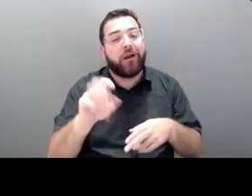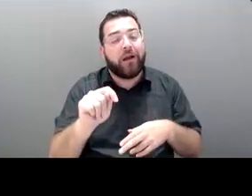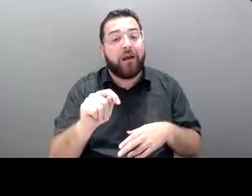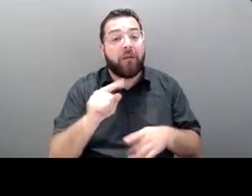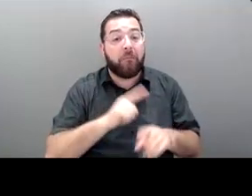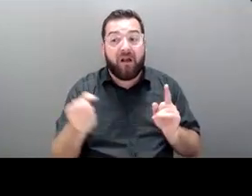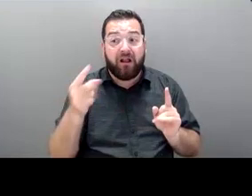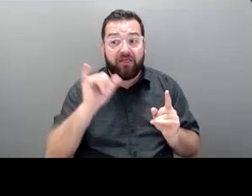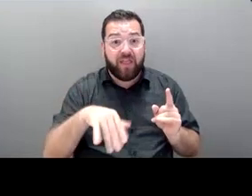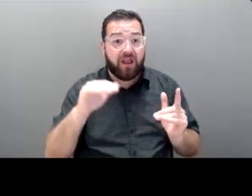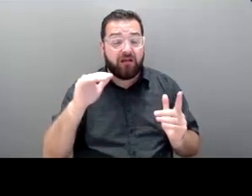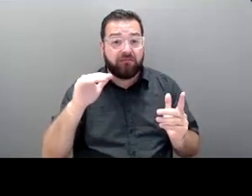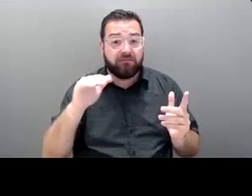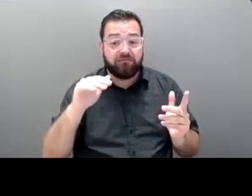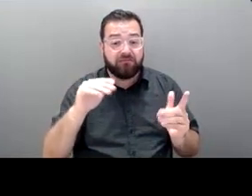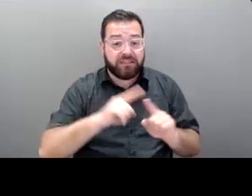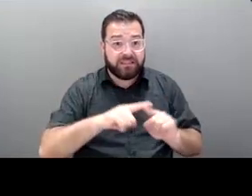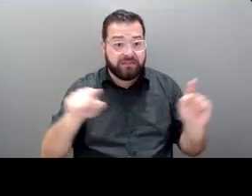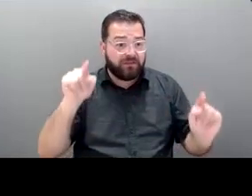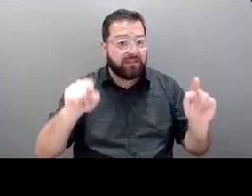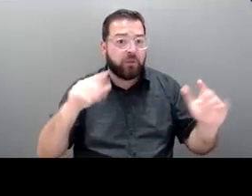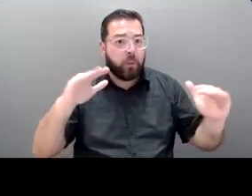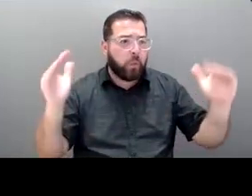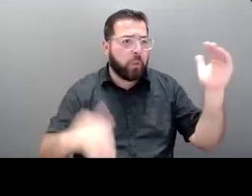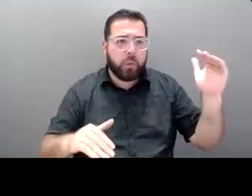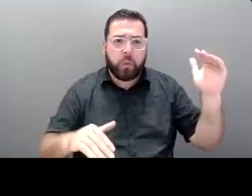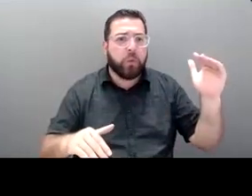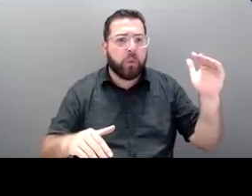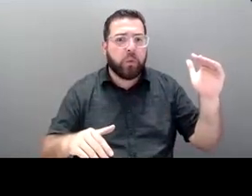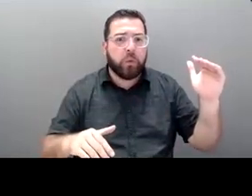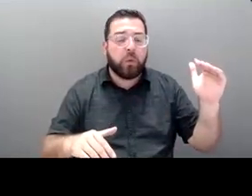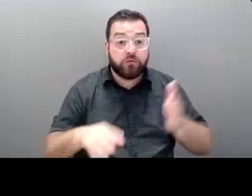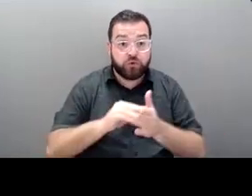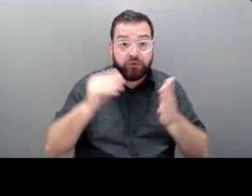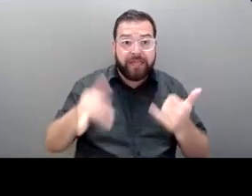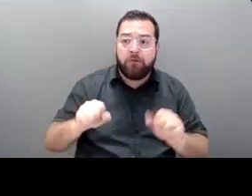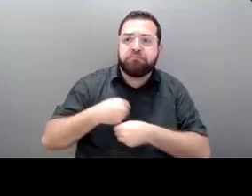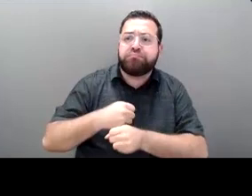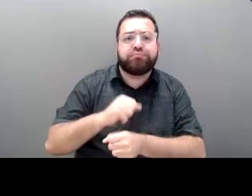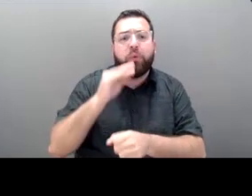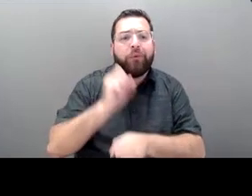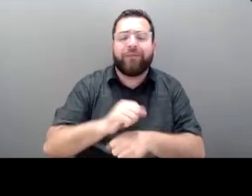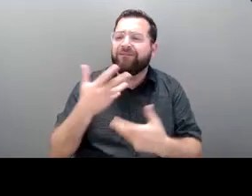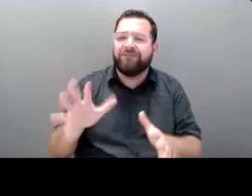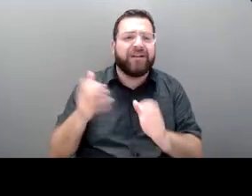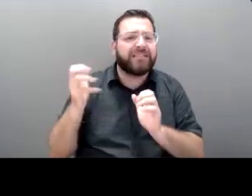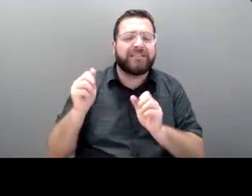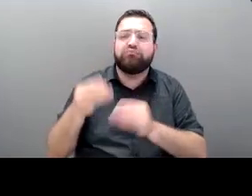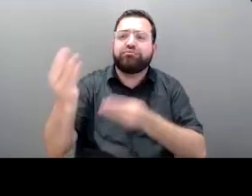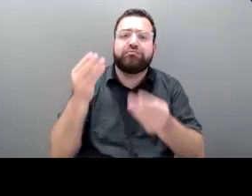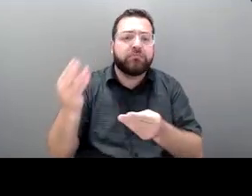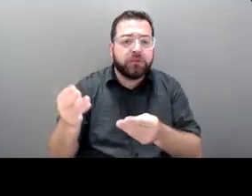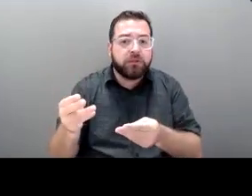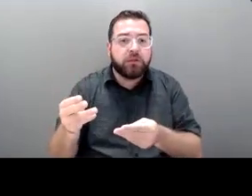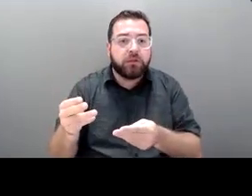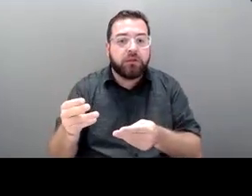dramatic, right? In the way that students are able to output work very, very quickly, and the way that students have no access to that, in